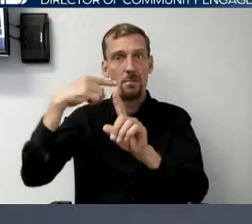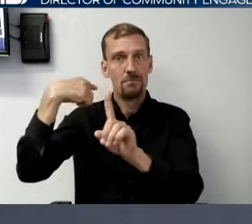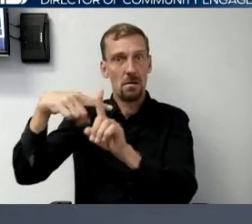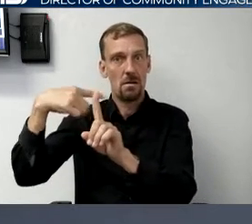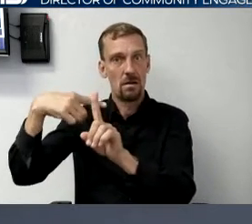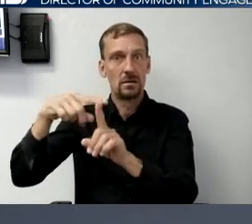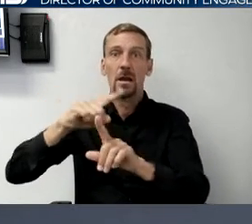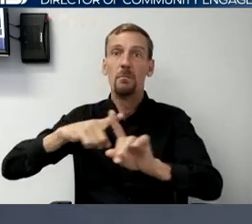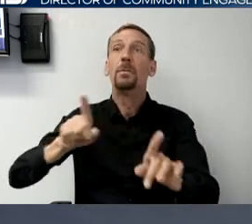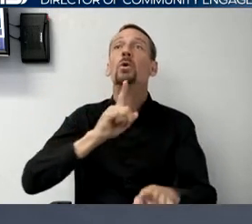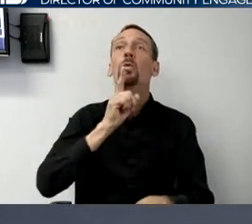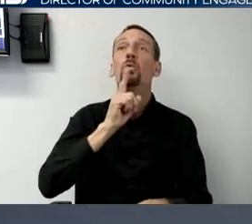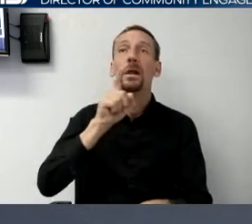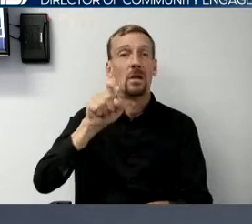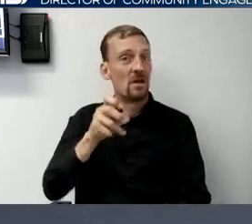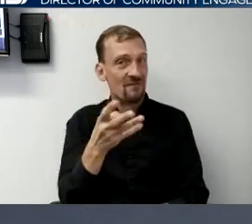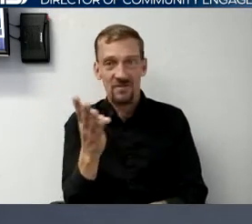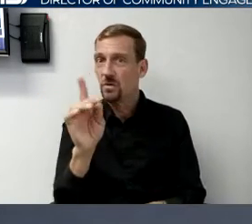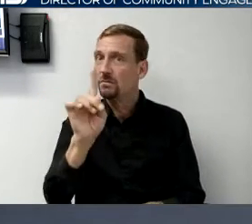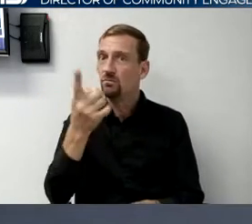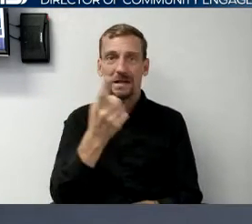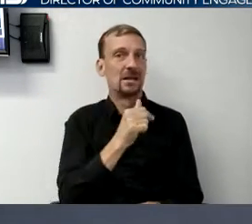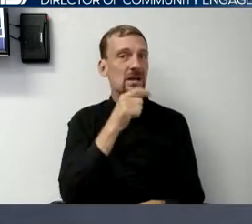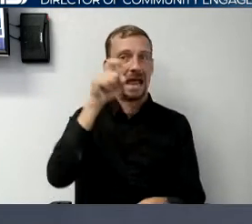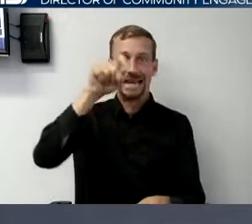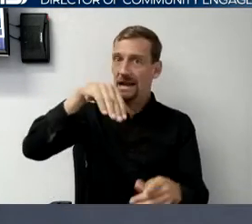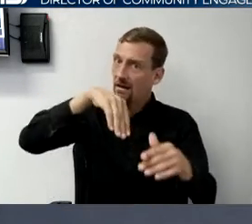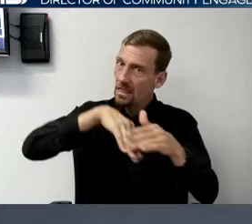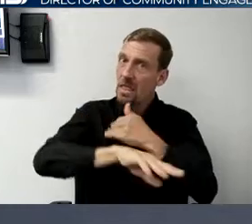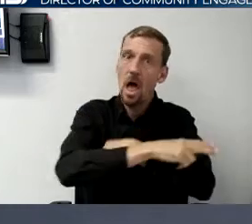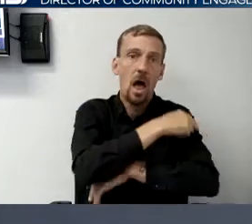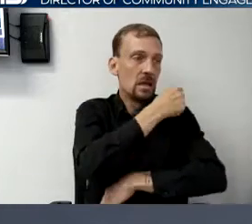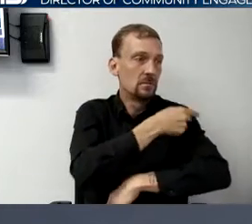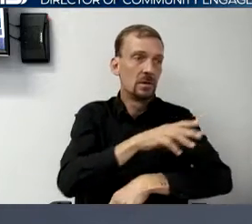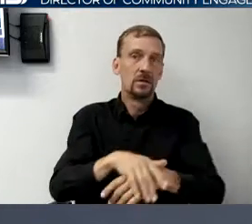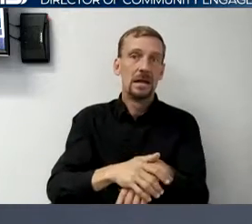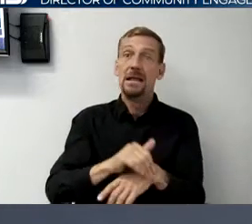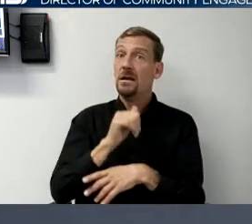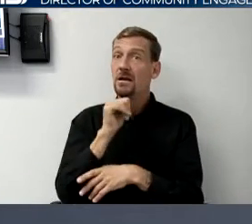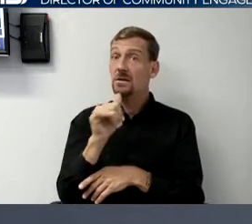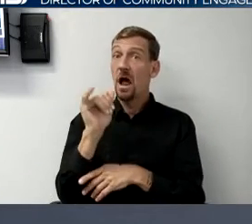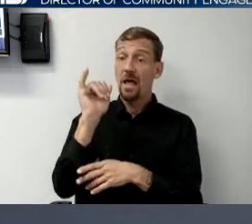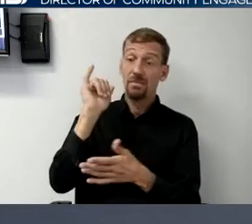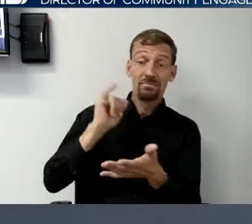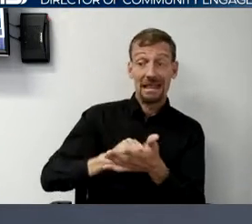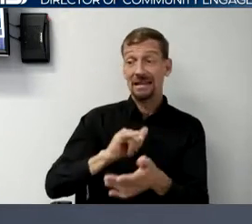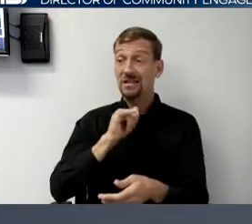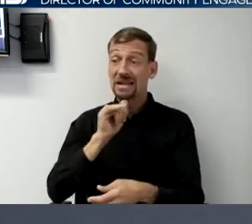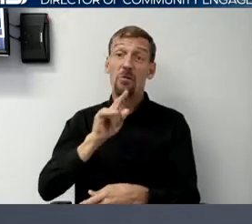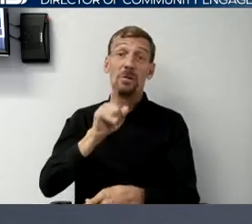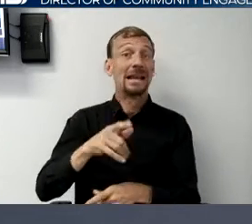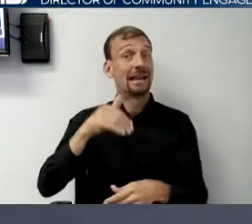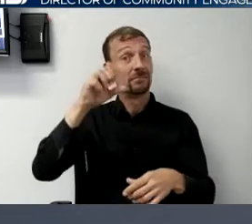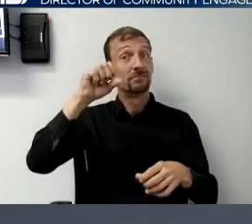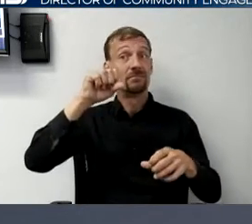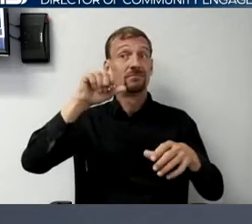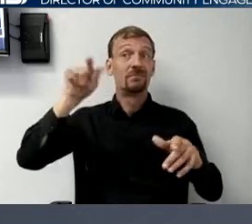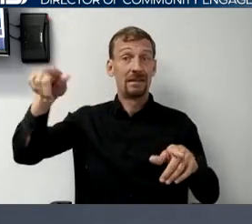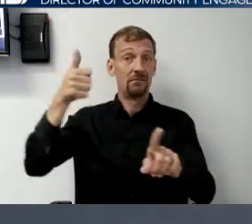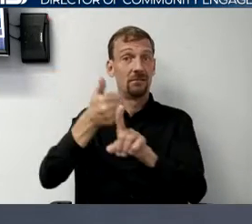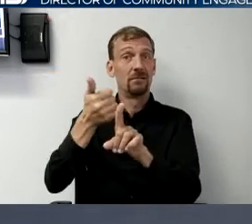of them actually having to be hospitalized. Not that they don't get hospitalized, and that's also been kind